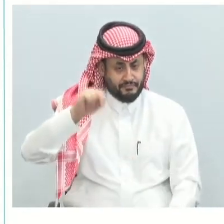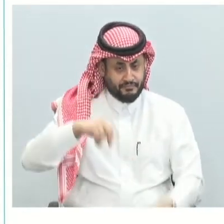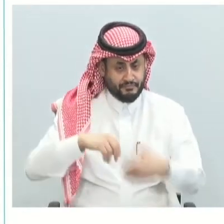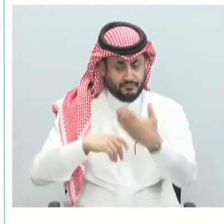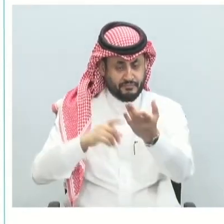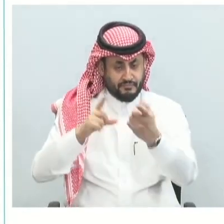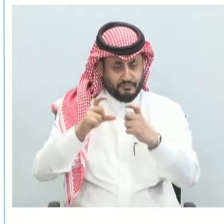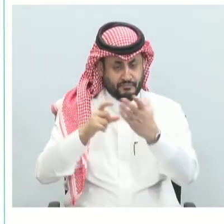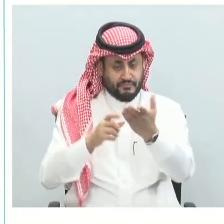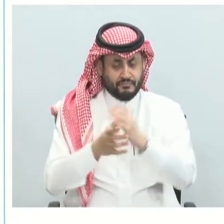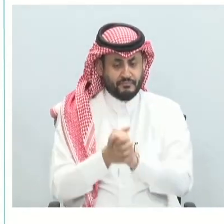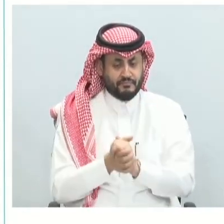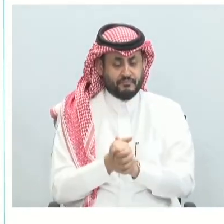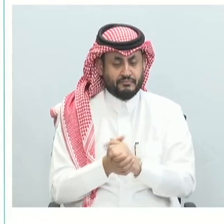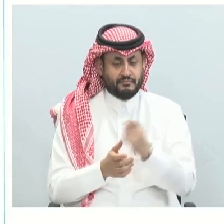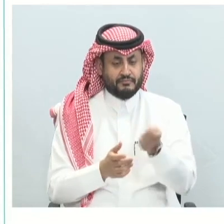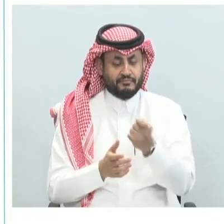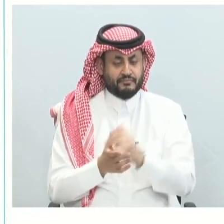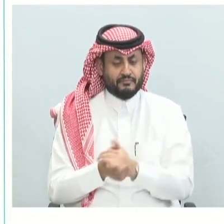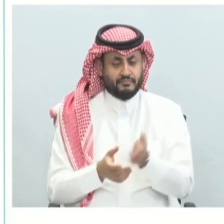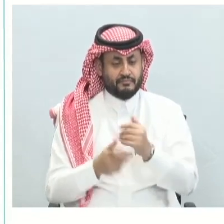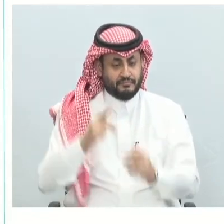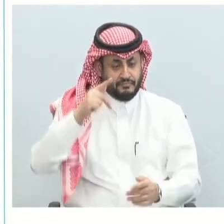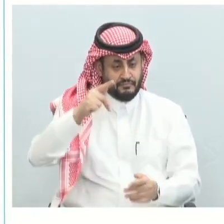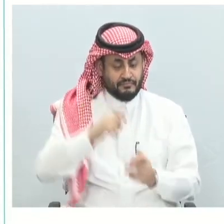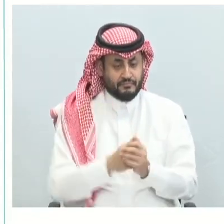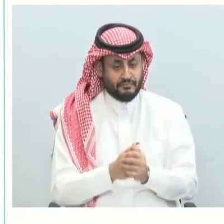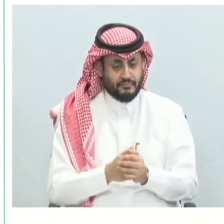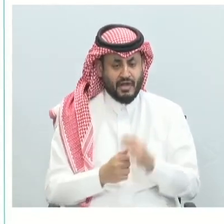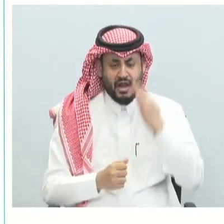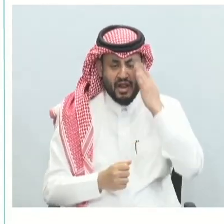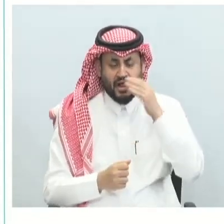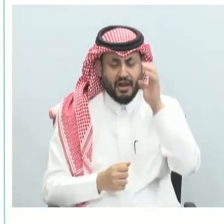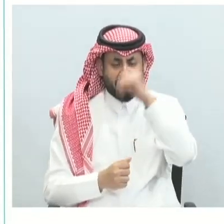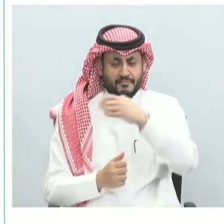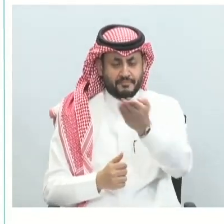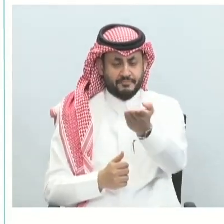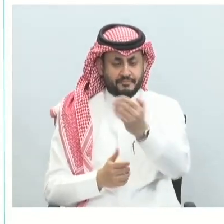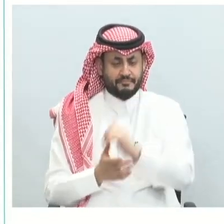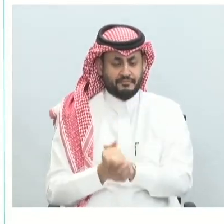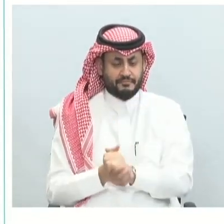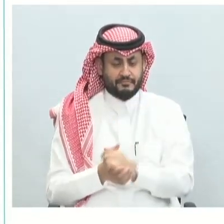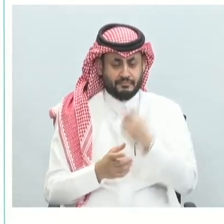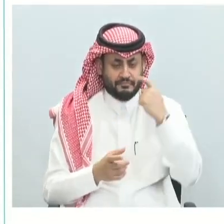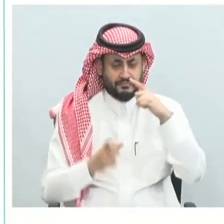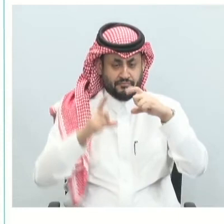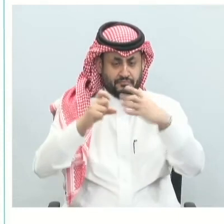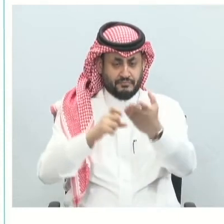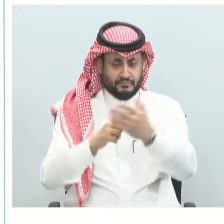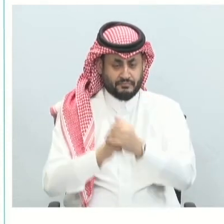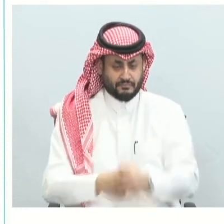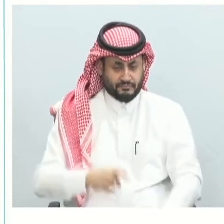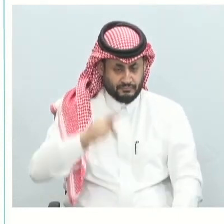is a pen. You can use it to write. Again, P says P, P, panda. Panda. This is a